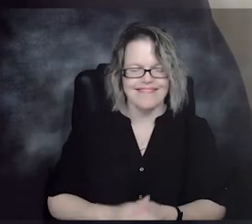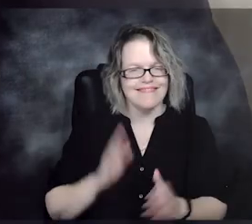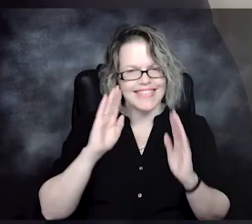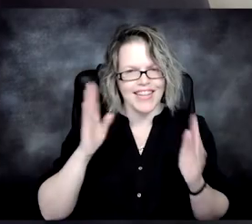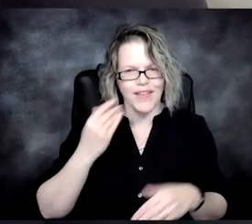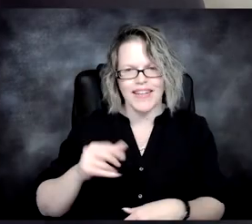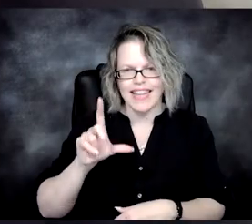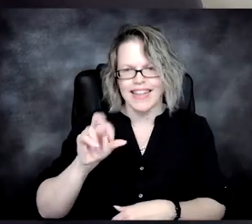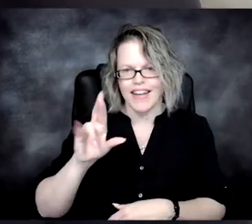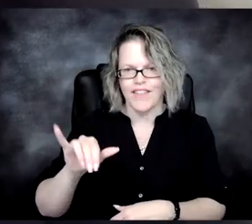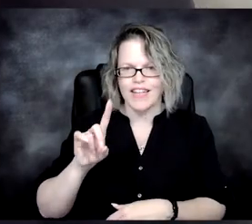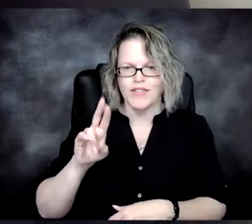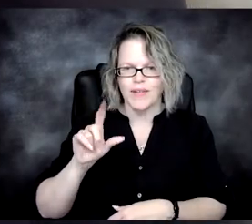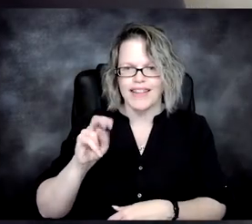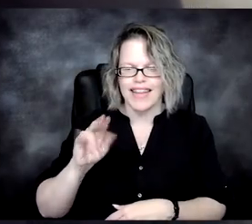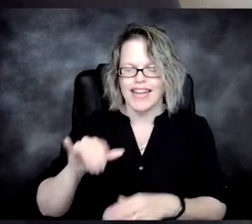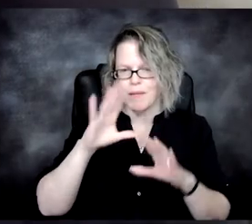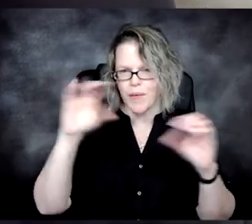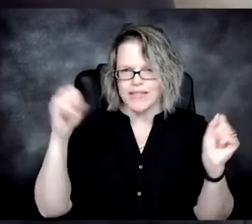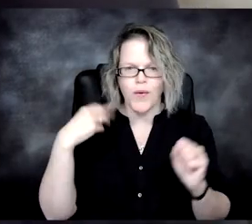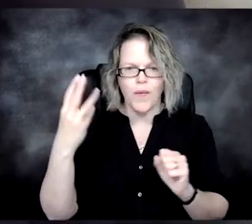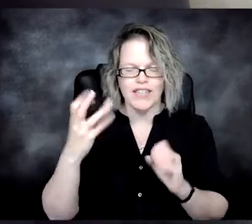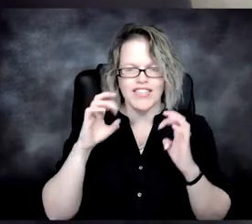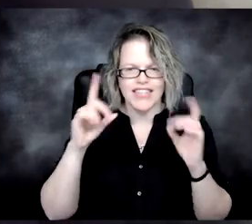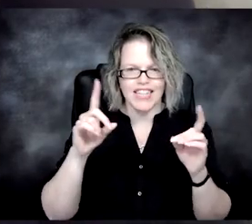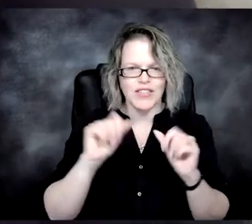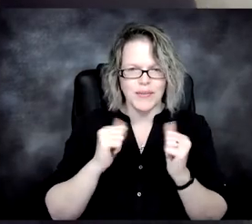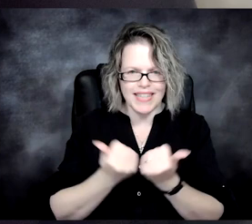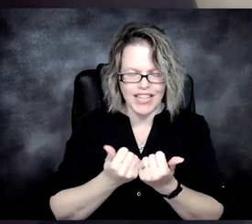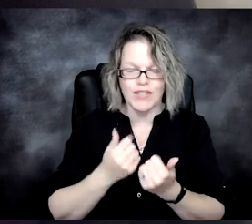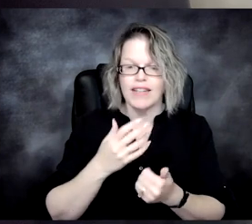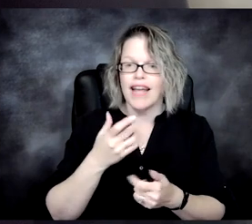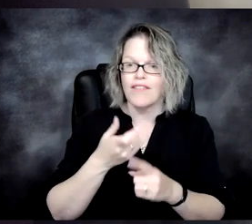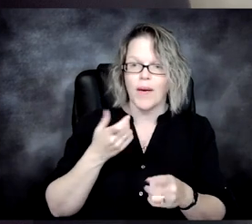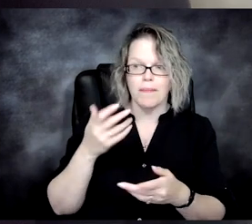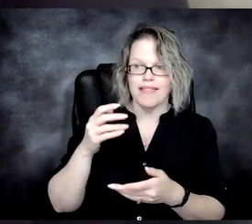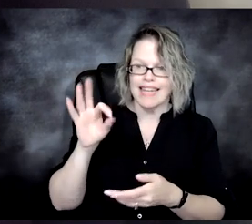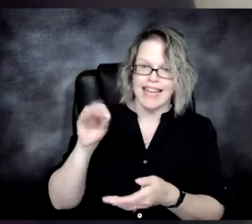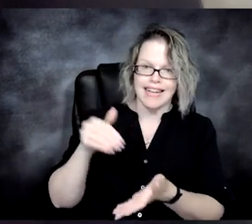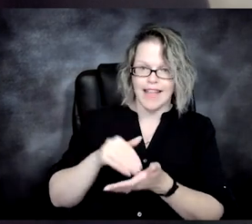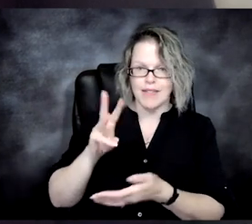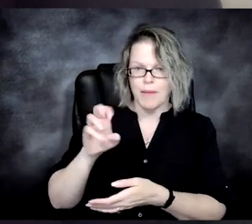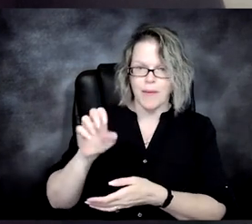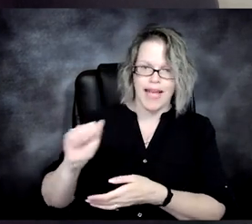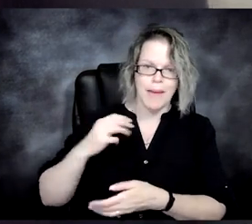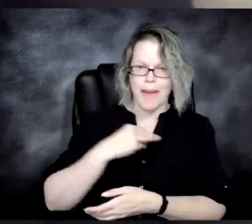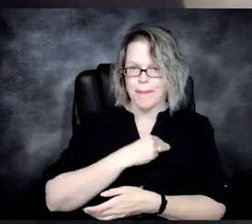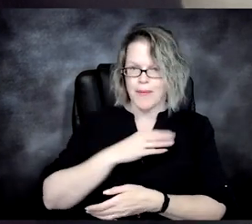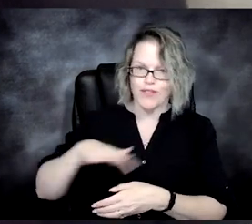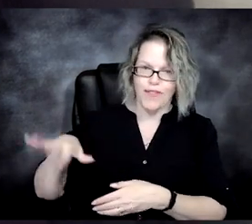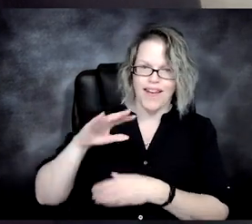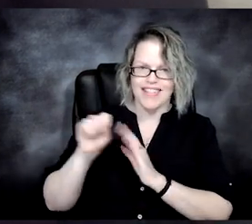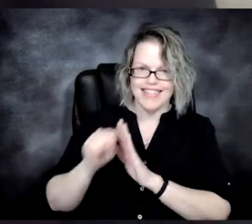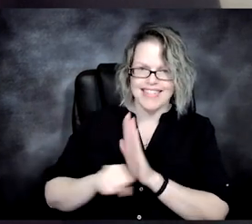Hello, this is Larry Delaney. I'm president of the Washington Education Association. And on behalf of the 90,000 WEA members statewide, it gives me